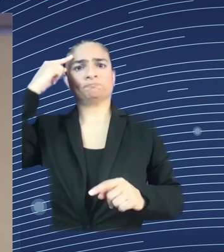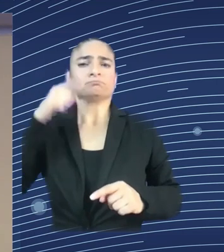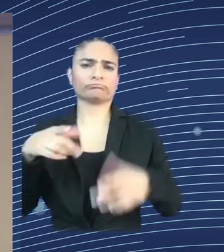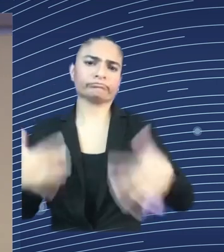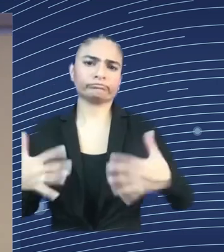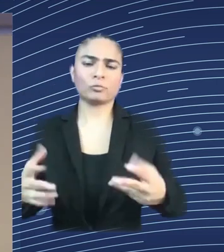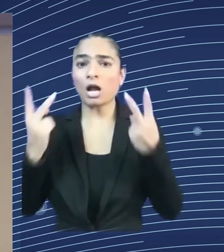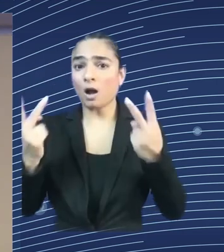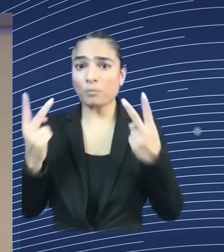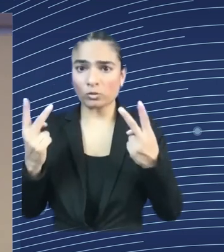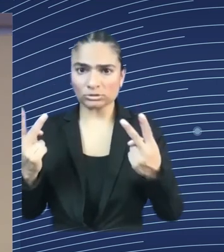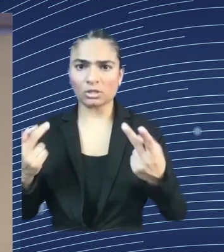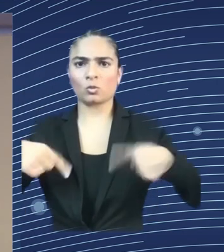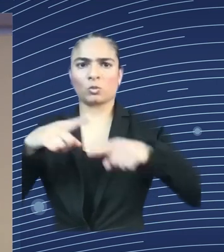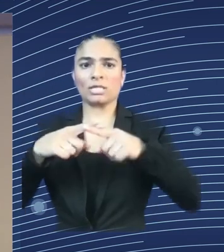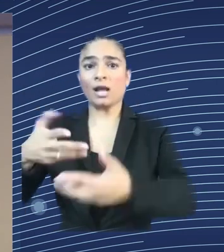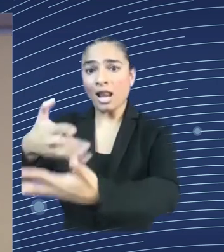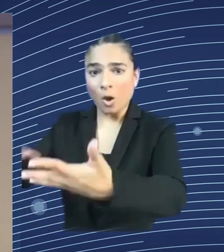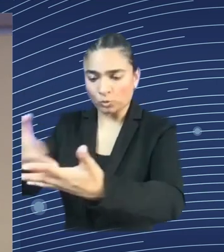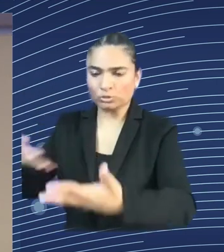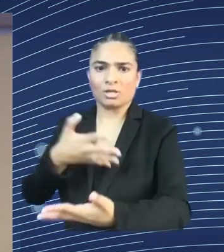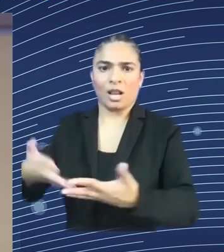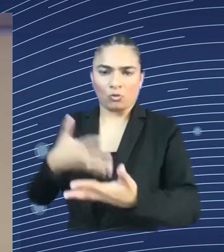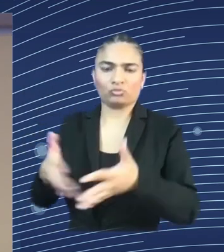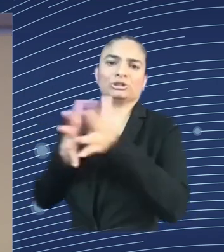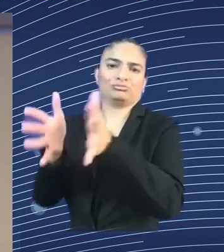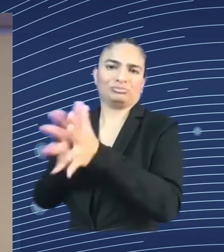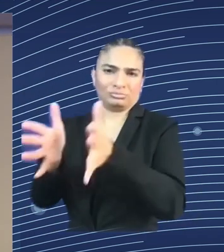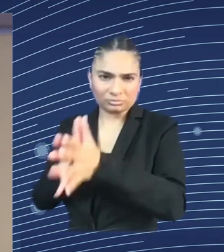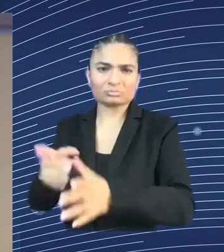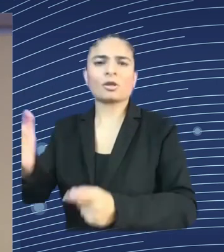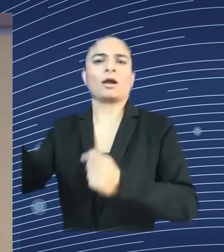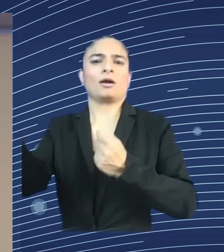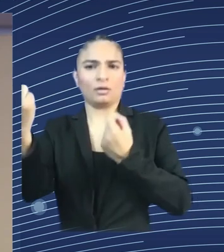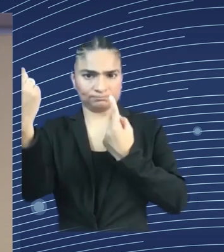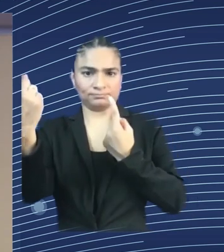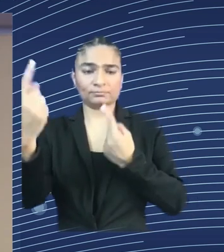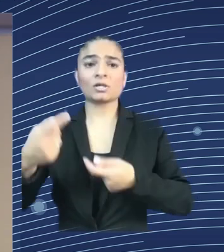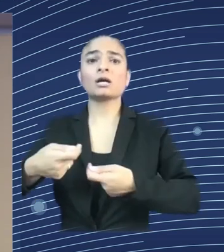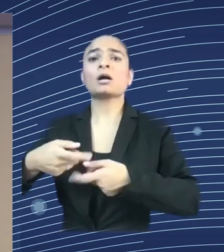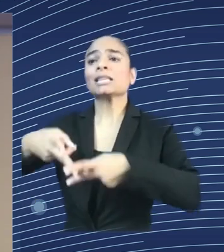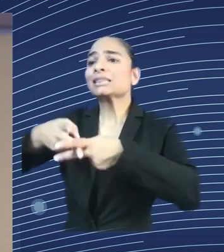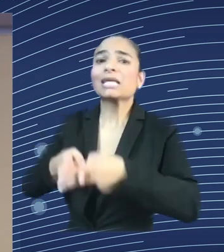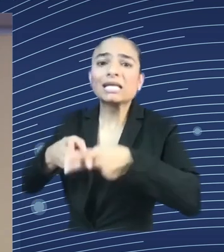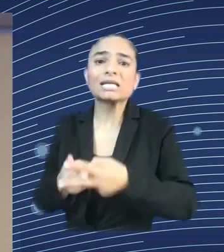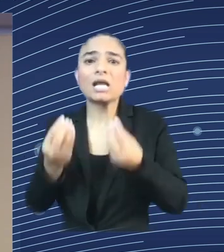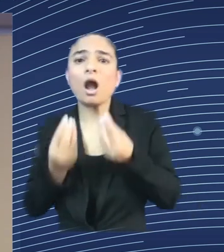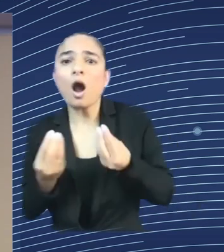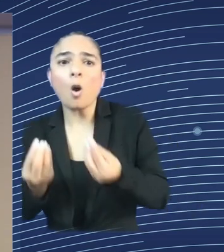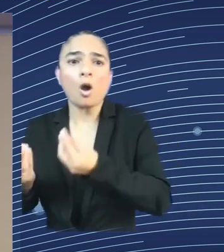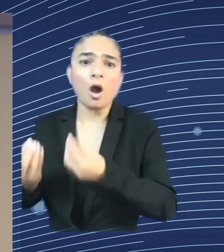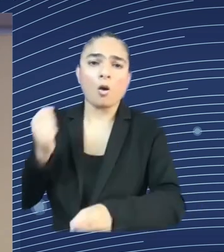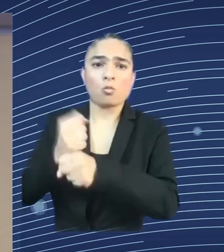transitioning. Yes, but more important, it has to be authentic. So that means you have public organizations